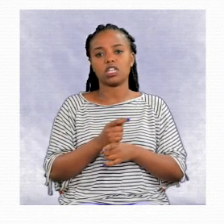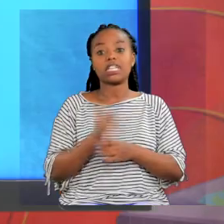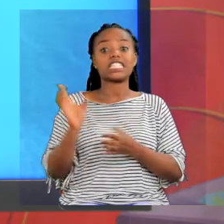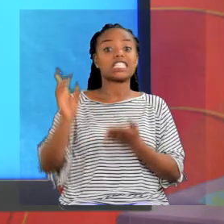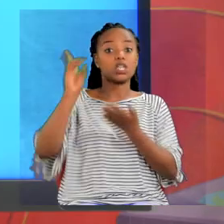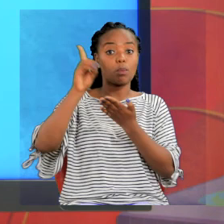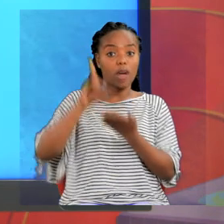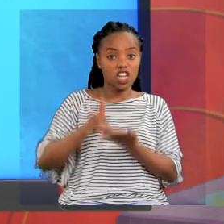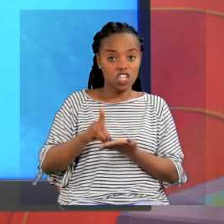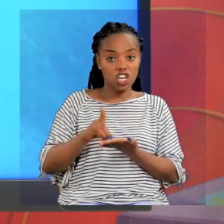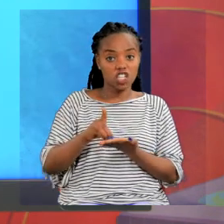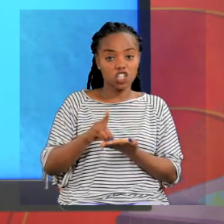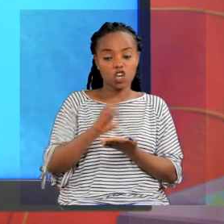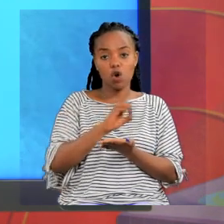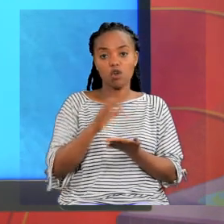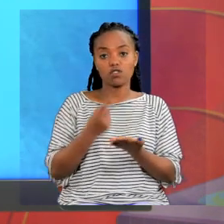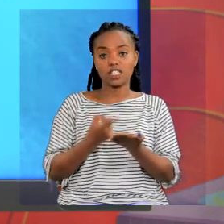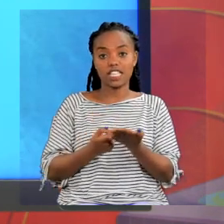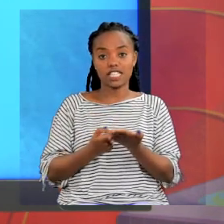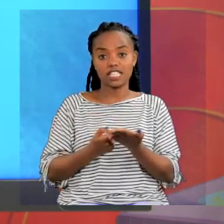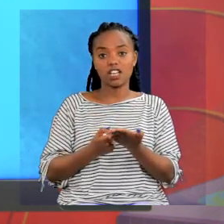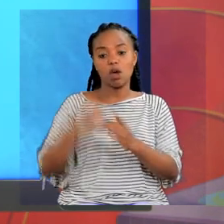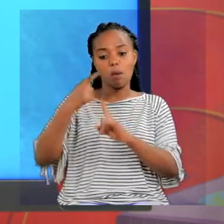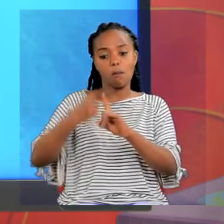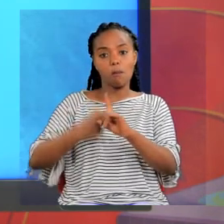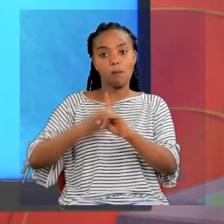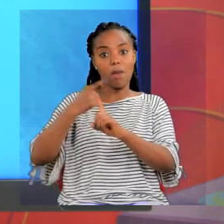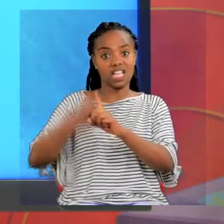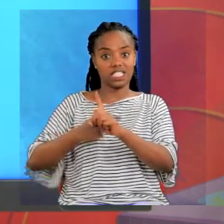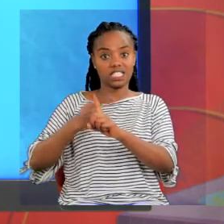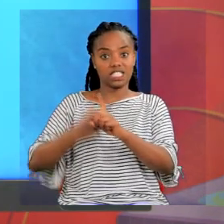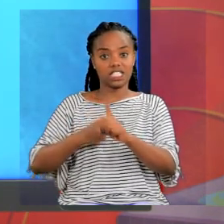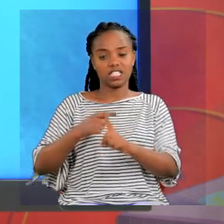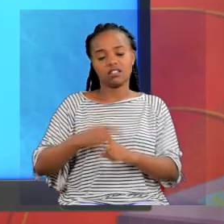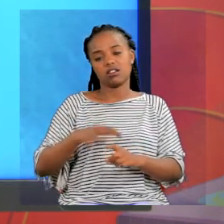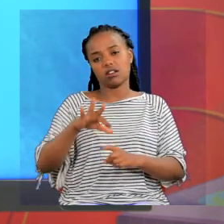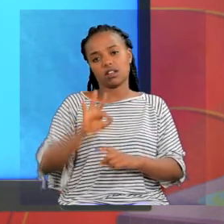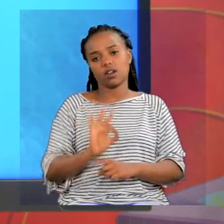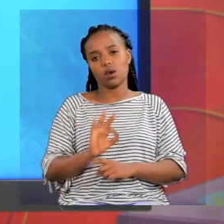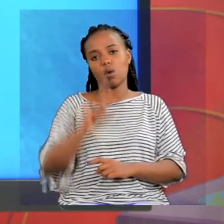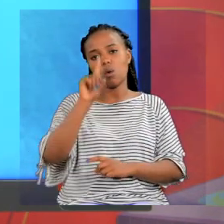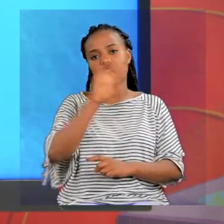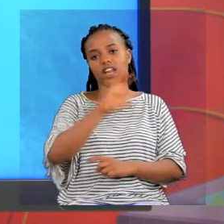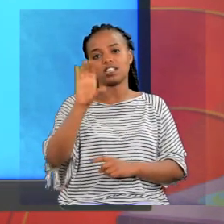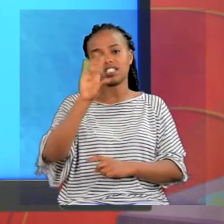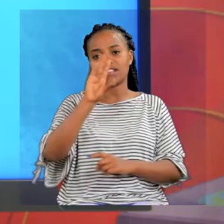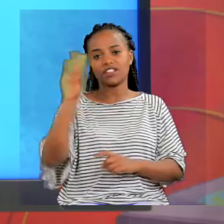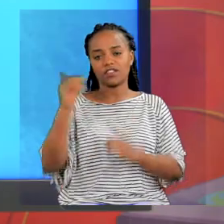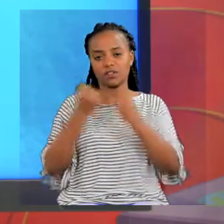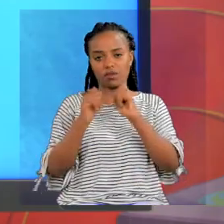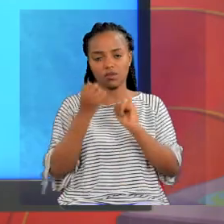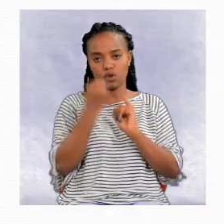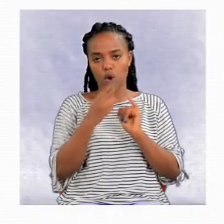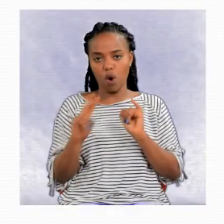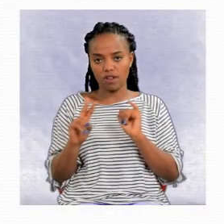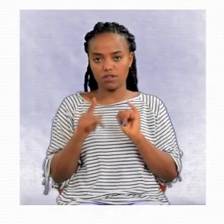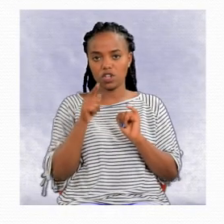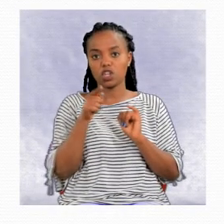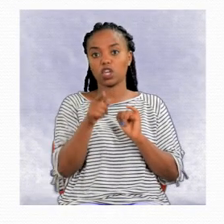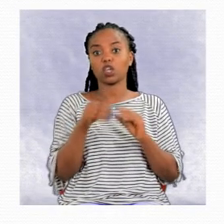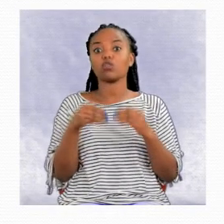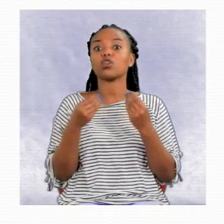depreciation of this per month will be this 177 divided by 12.